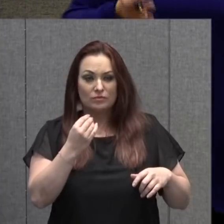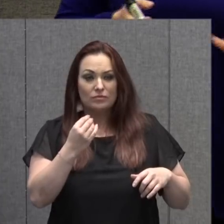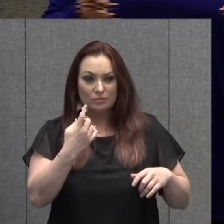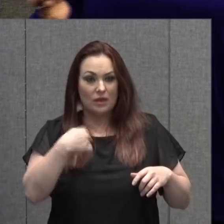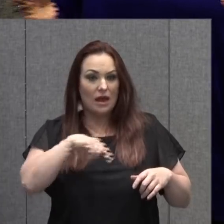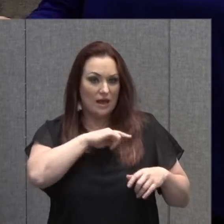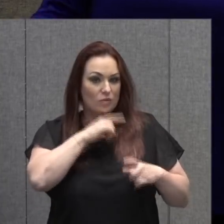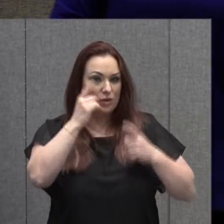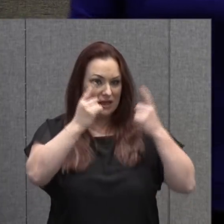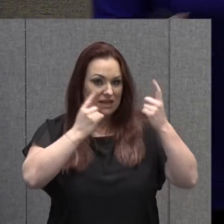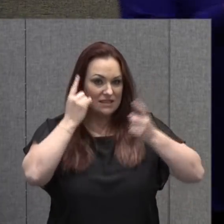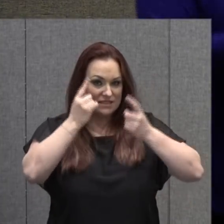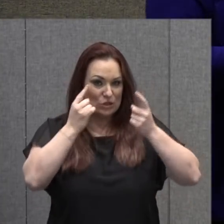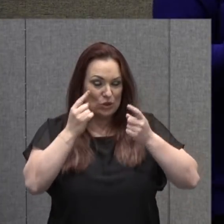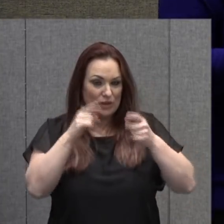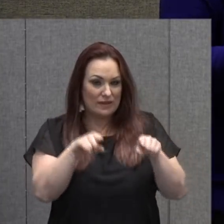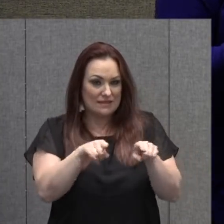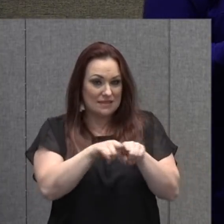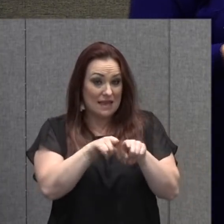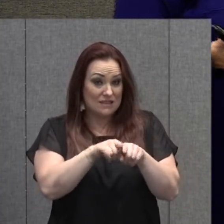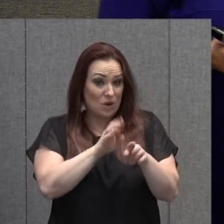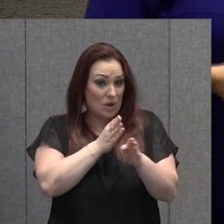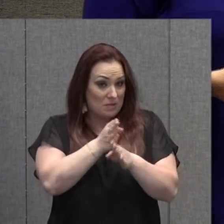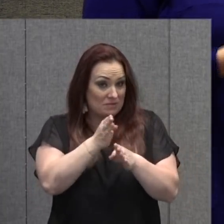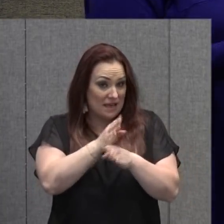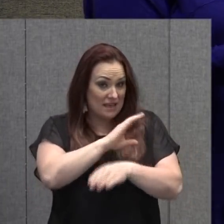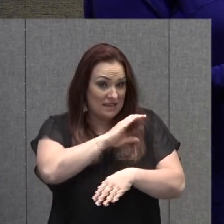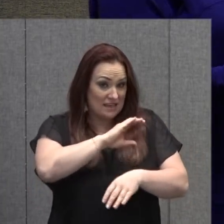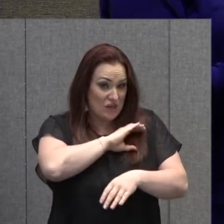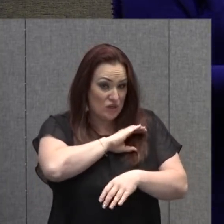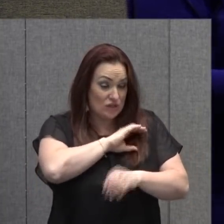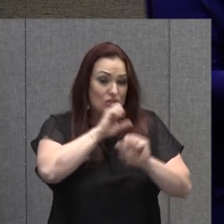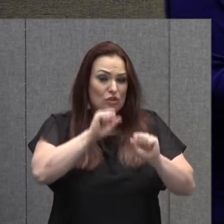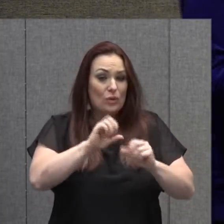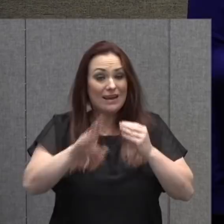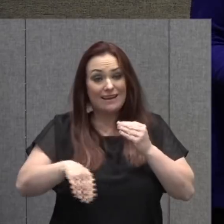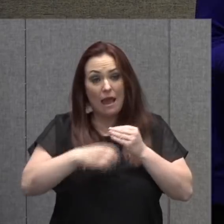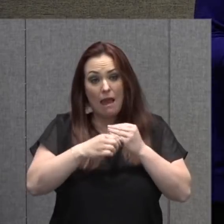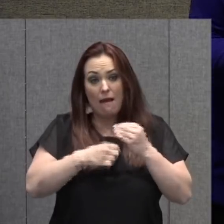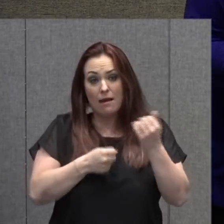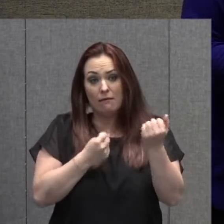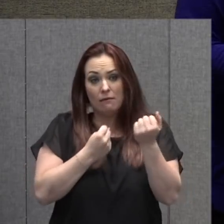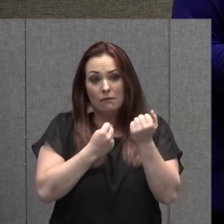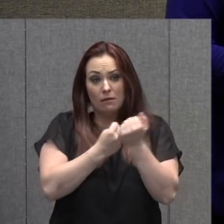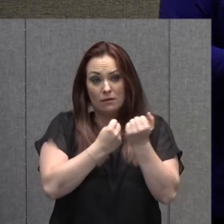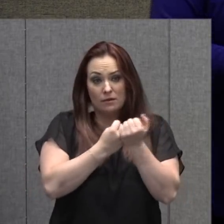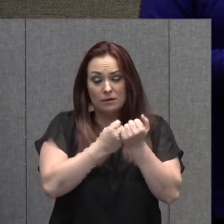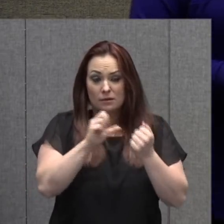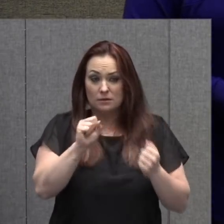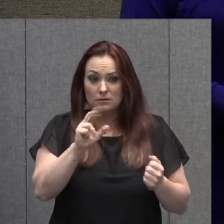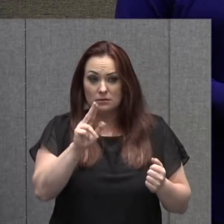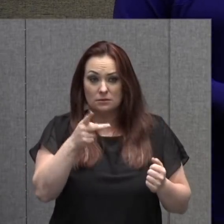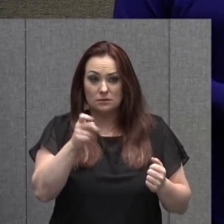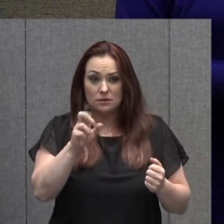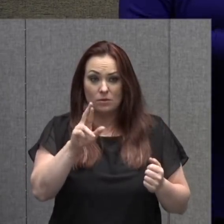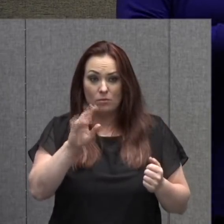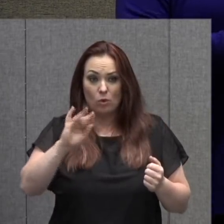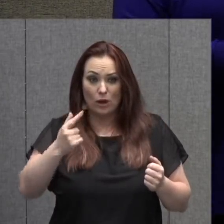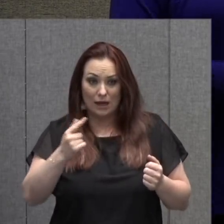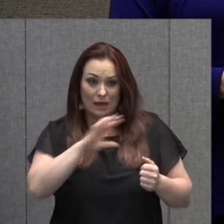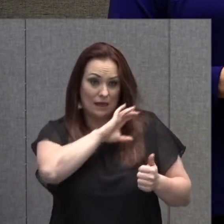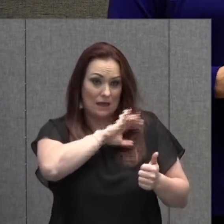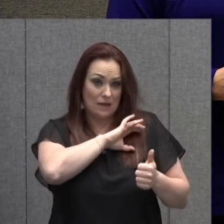If you want to also put your supporting characters down, you could. By supporting characters, I mean the mother,